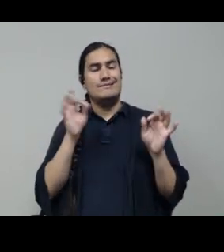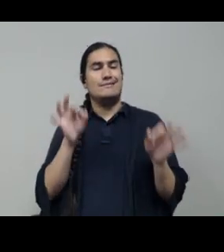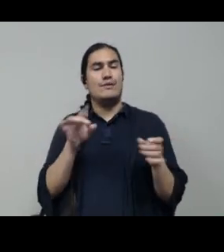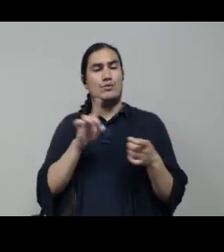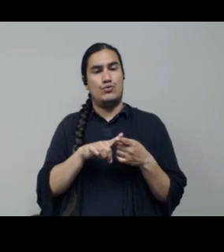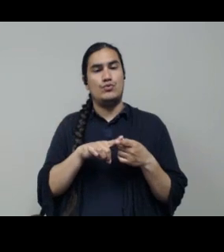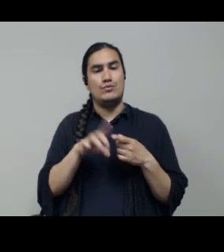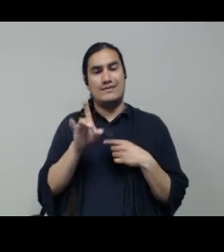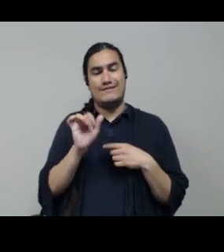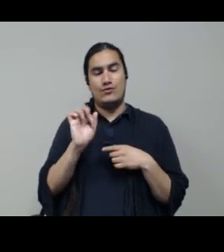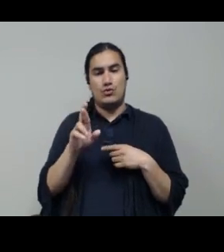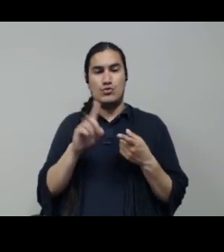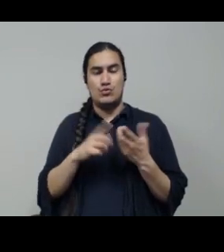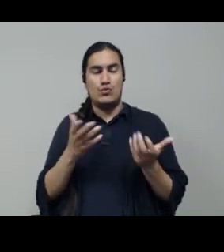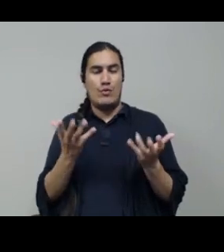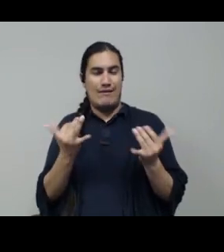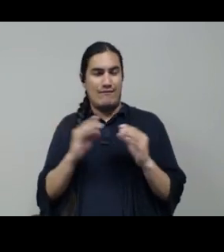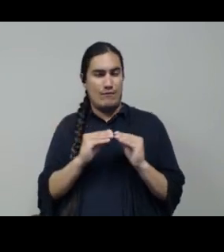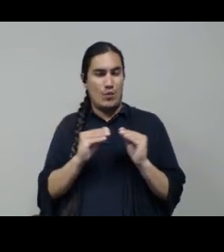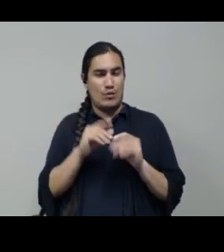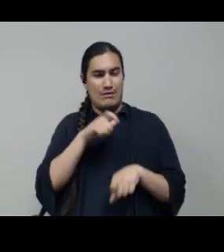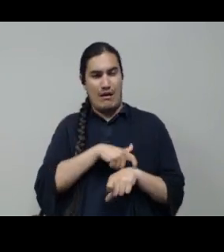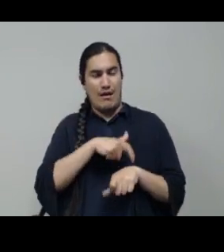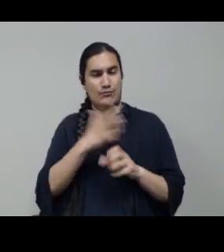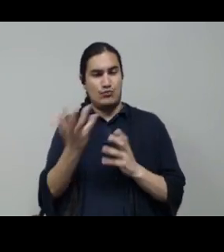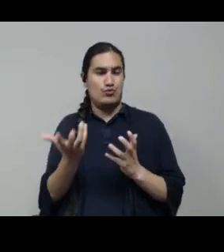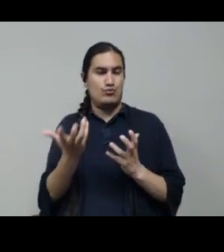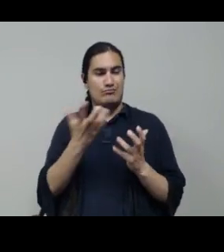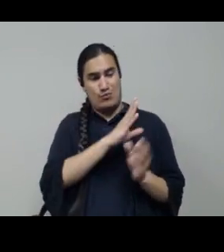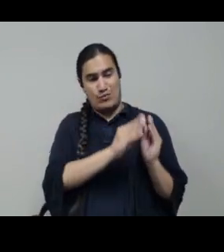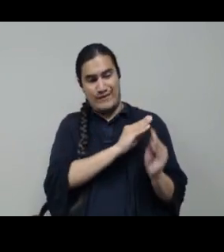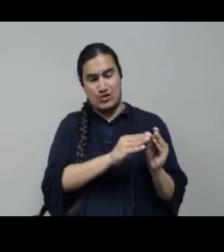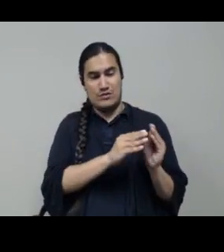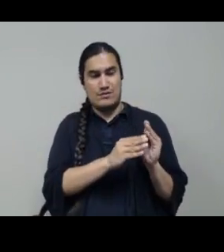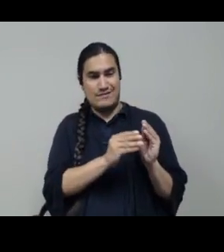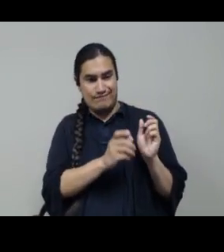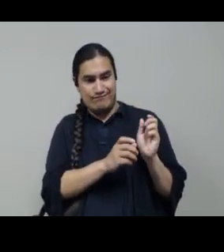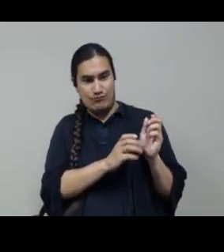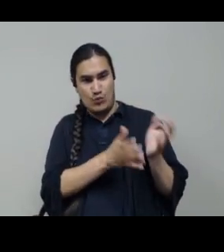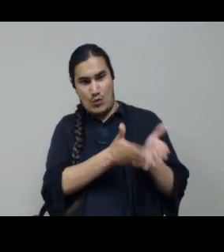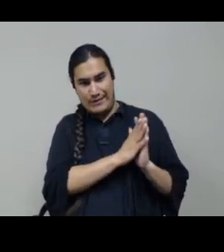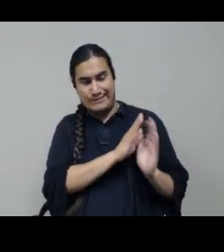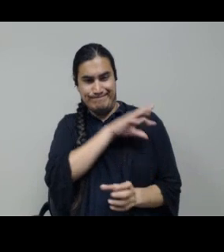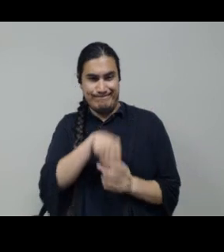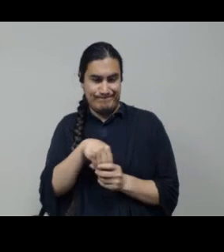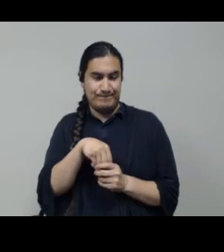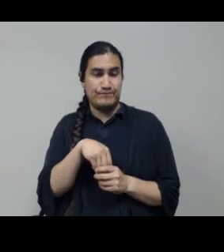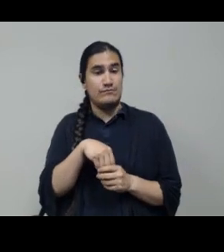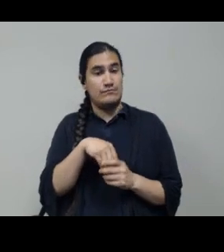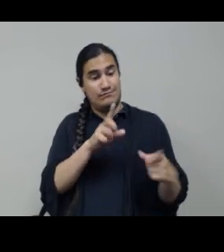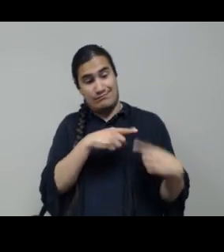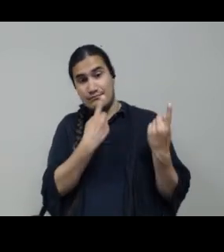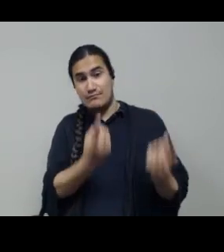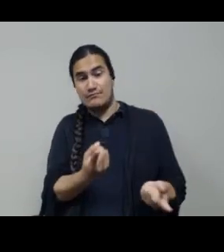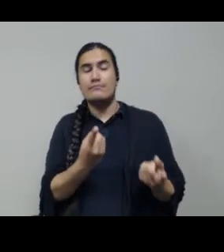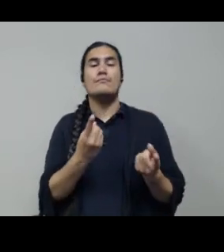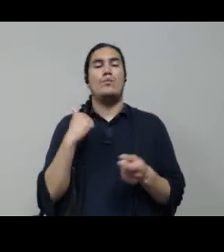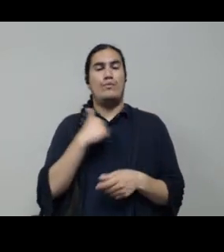guidelines to allow additional time to incorporate those requested revisions. Since that time, commission staff has worked with